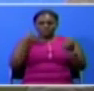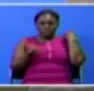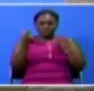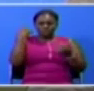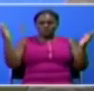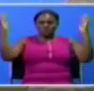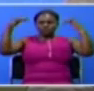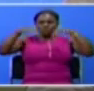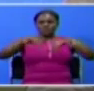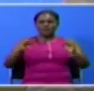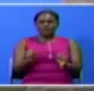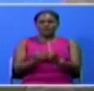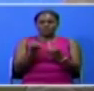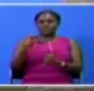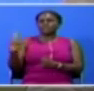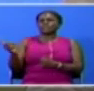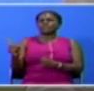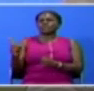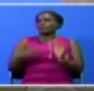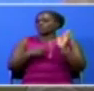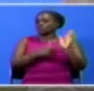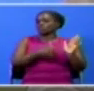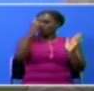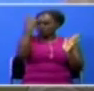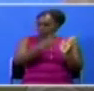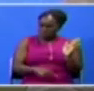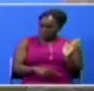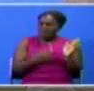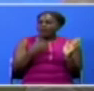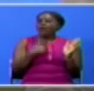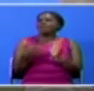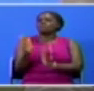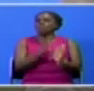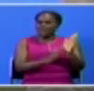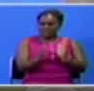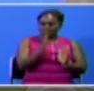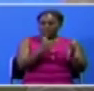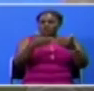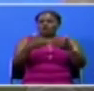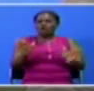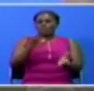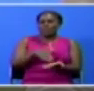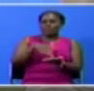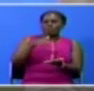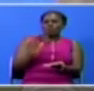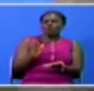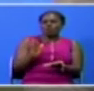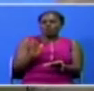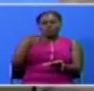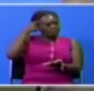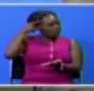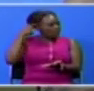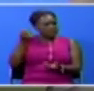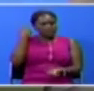Exhibition happening in Nairobi indicated that there are plans afoot to open up more land for tea and